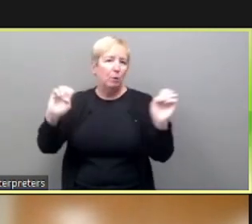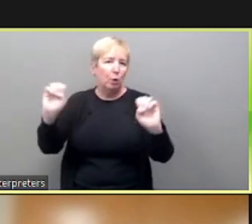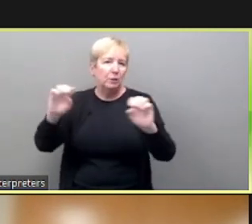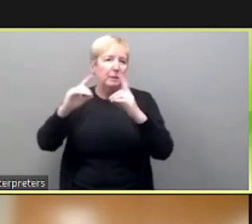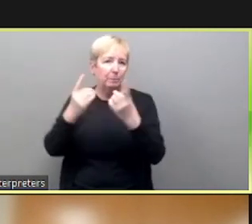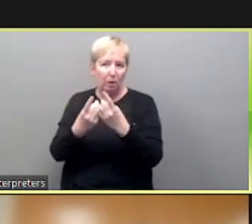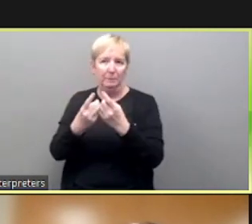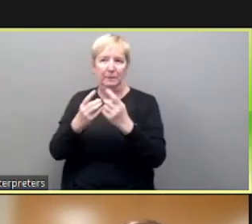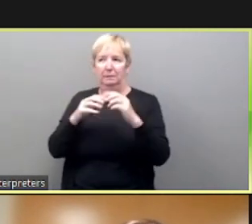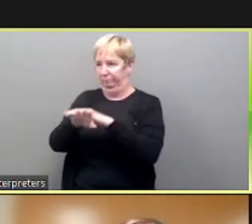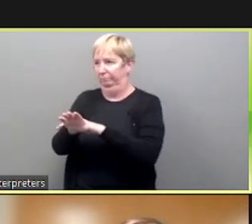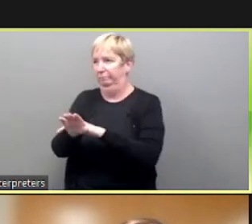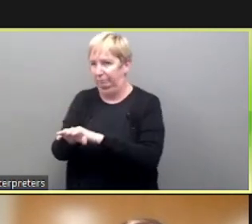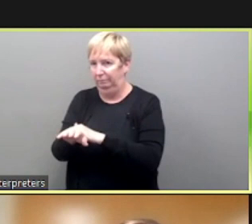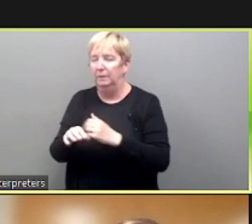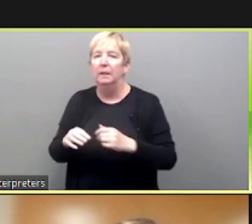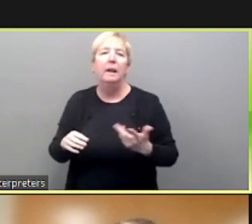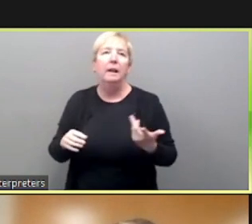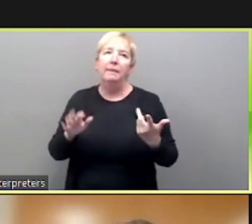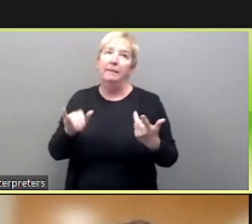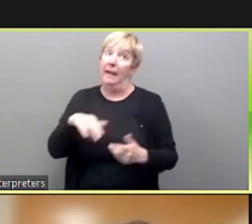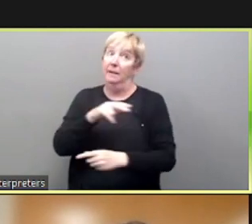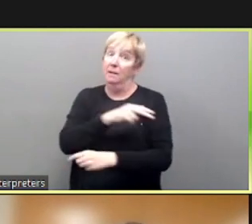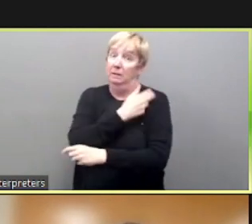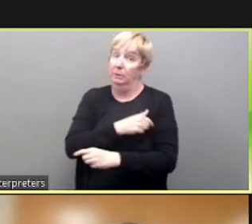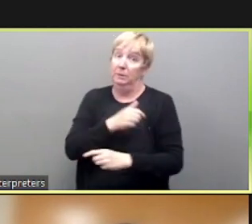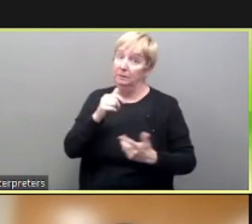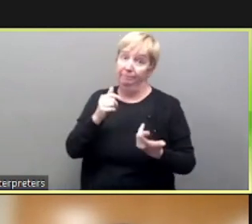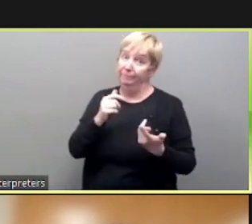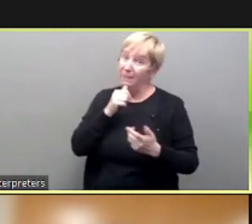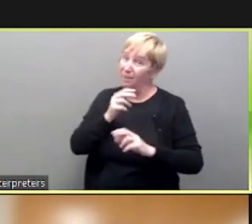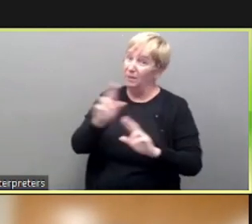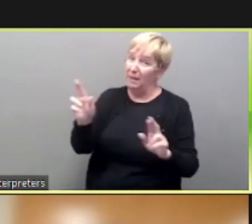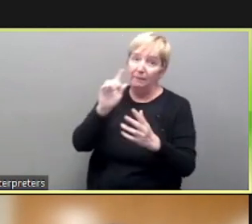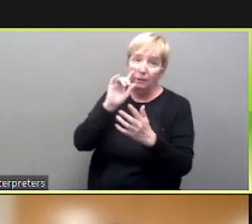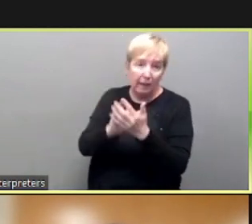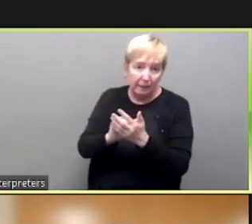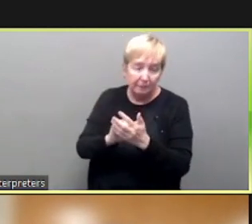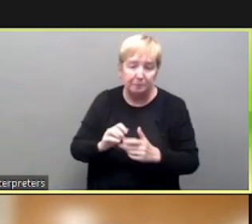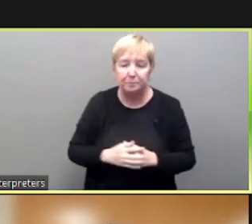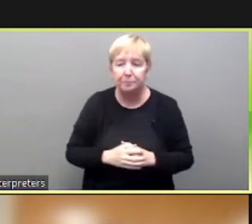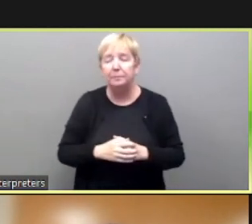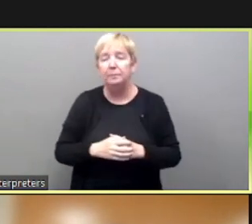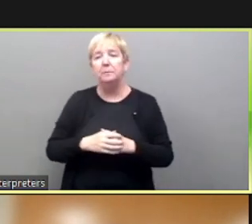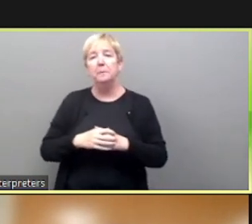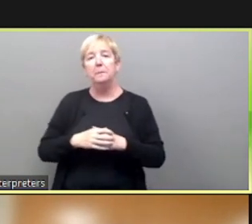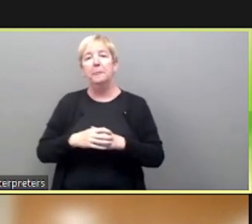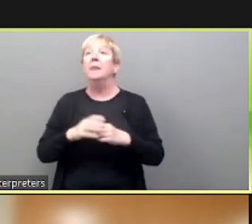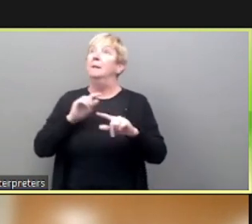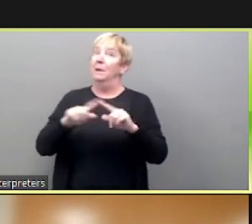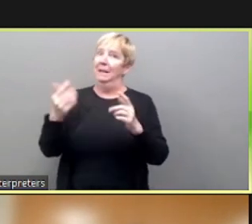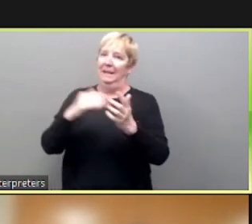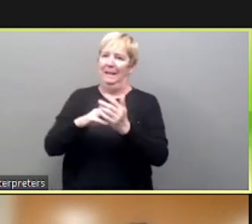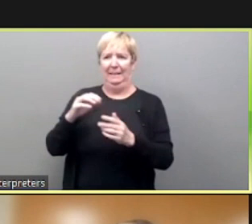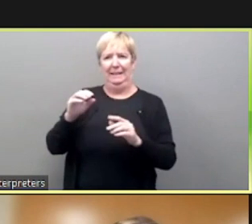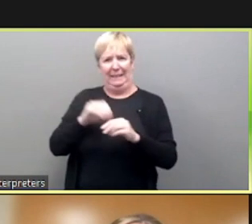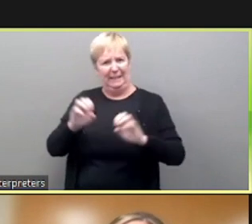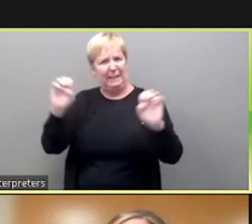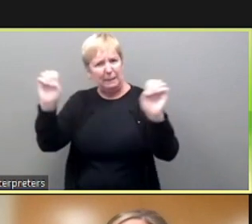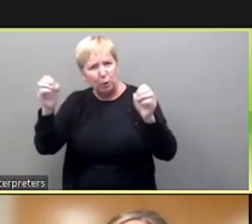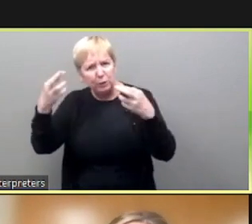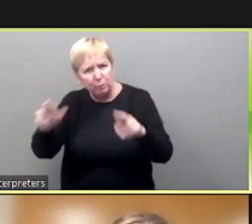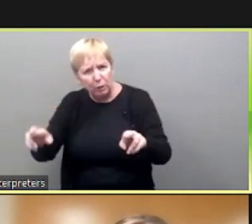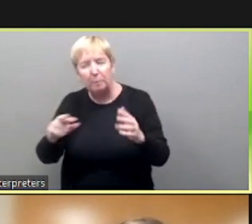wasn't built for these current volumes. But an increase in volume also means longer wait times, an